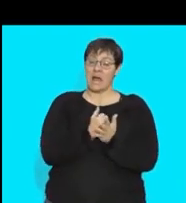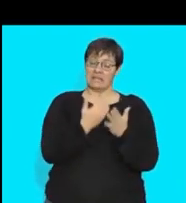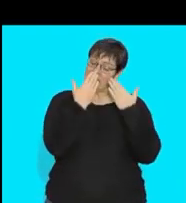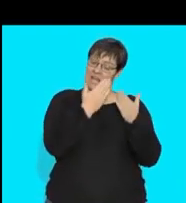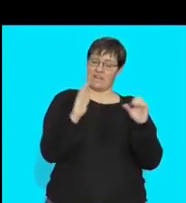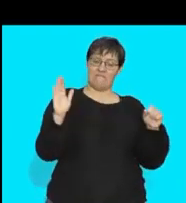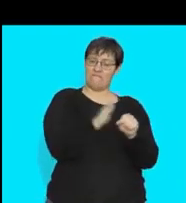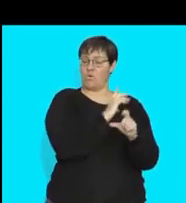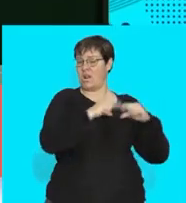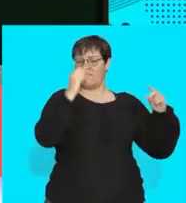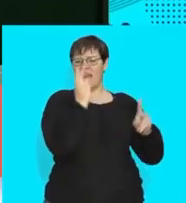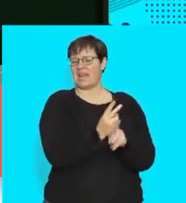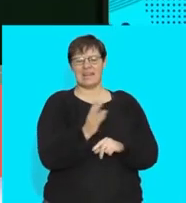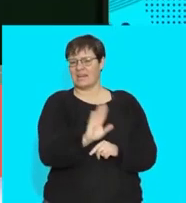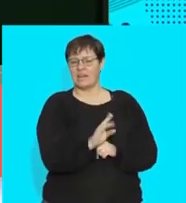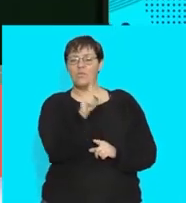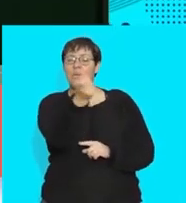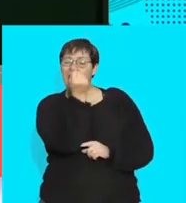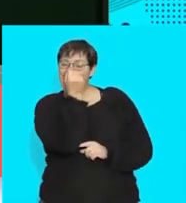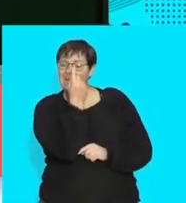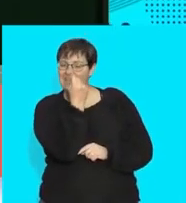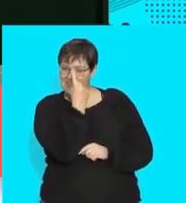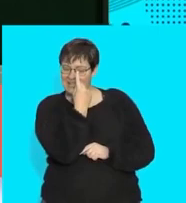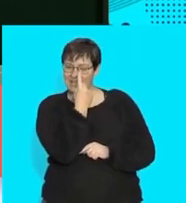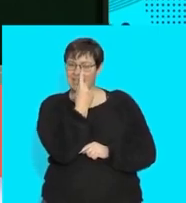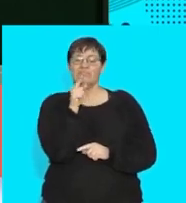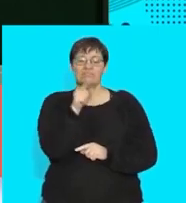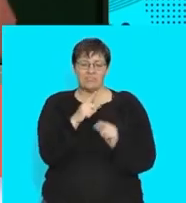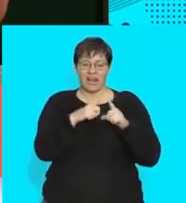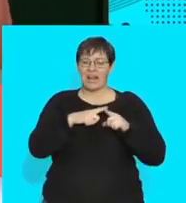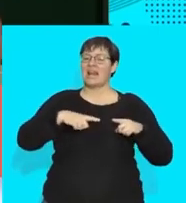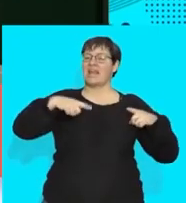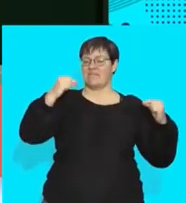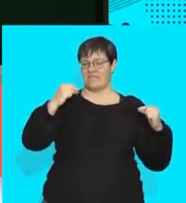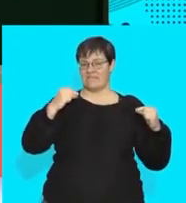study the whole leaf again. Just understand how does it